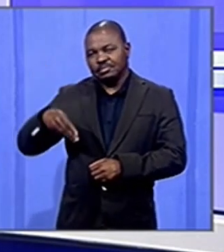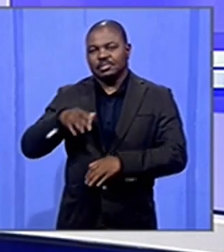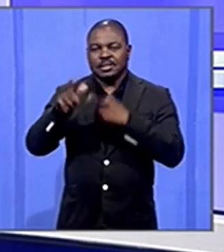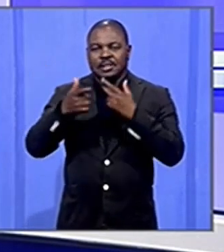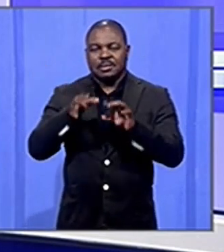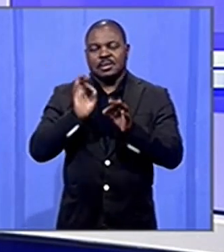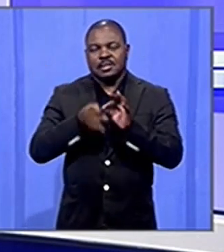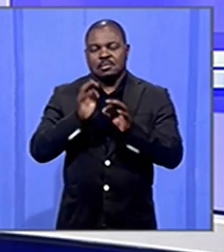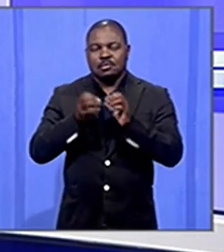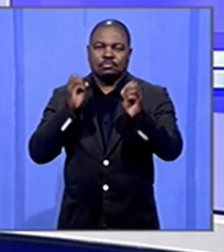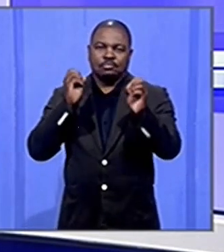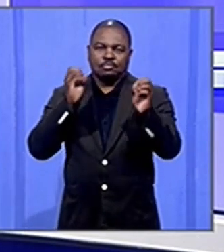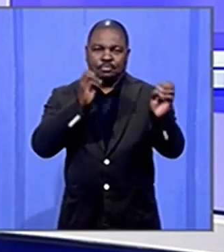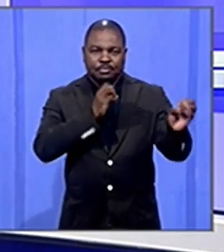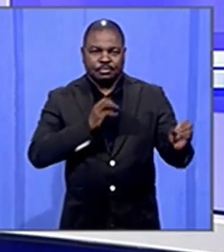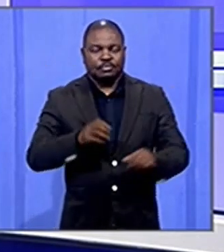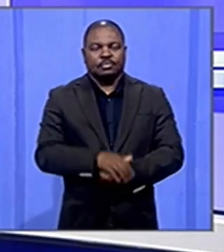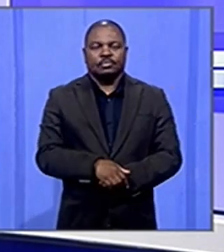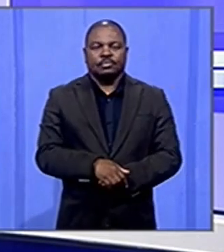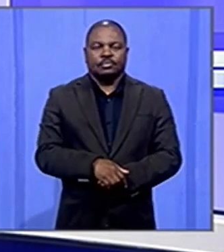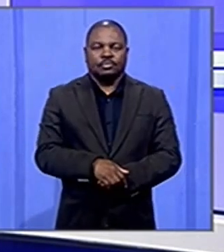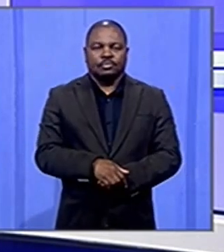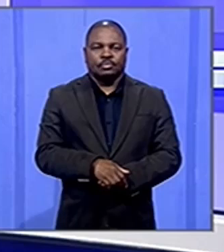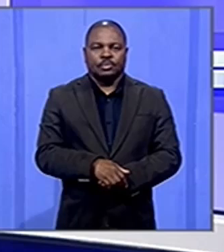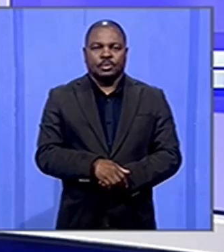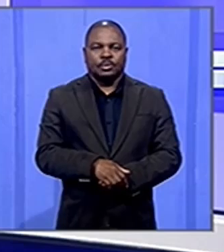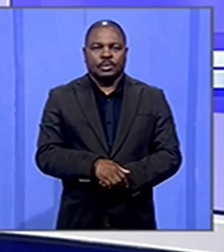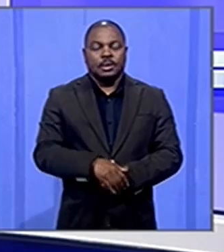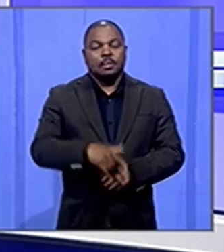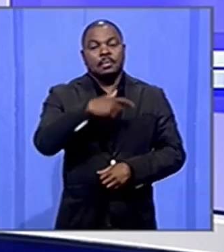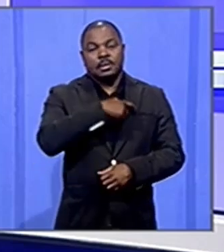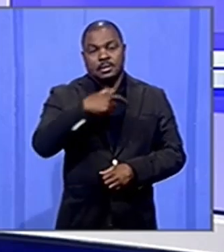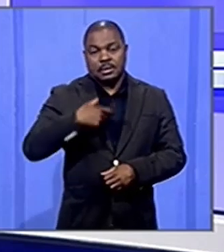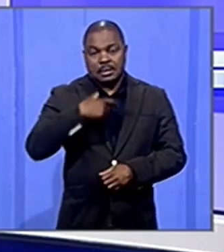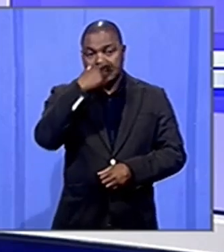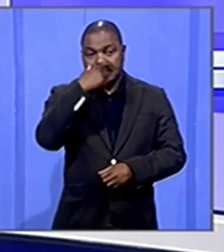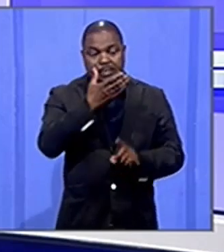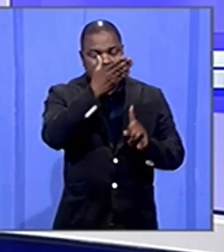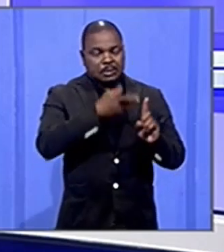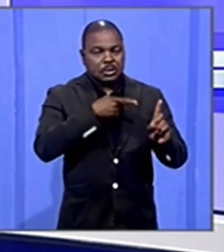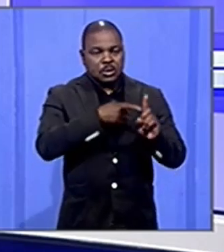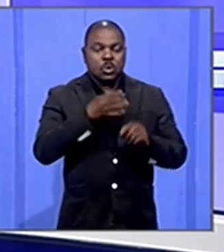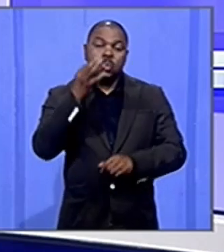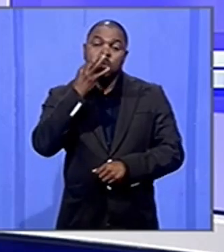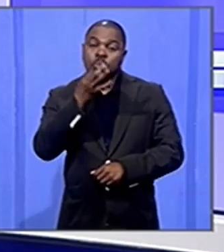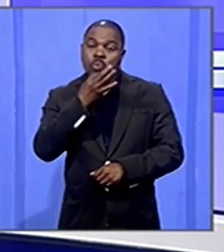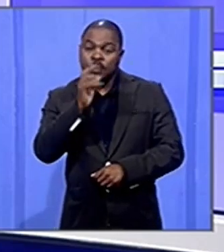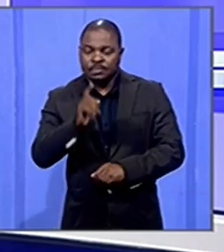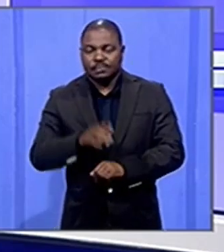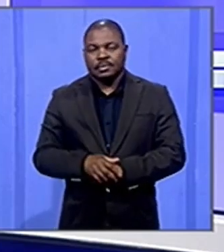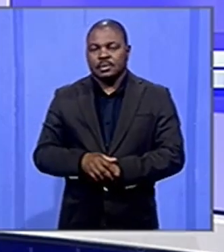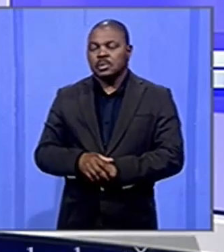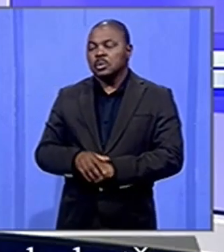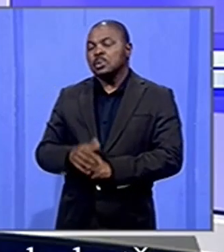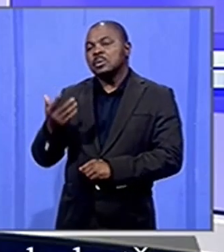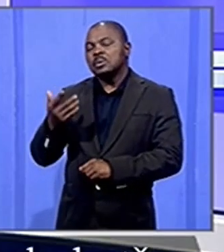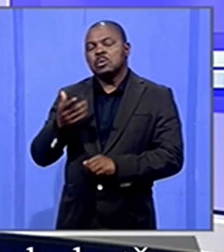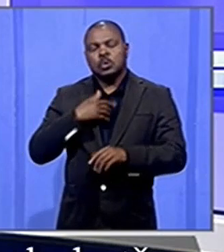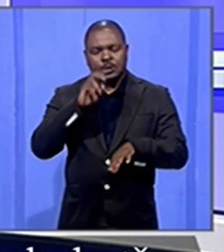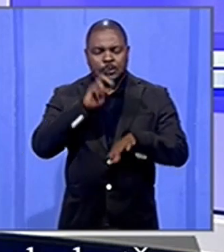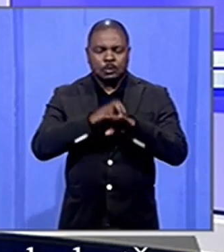polelo ya diatla Augustine Letlalo. Mopresidente Cyril Ramaphosa o re boikgafo bja go